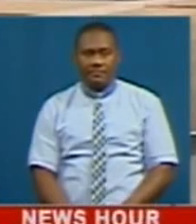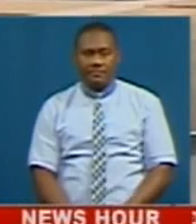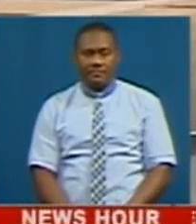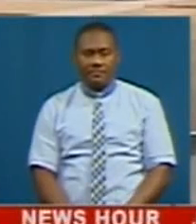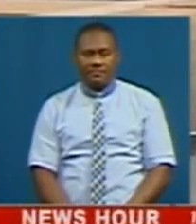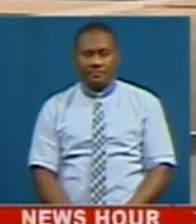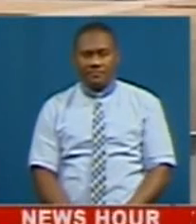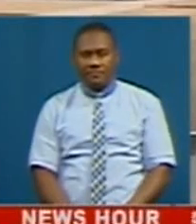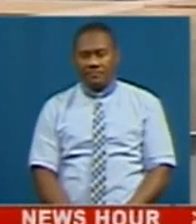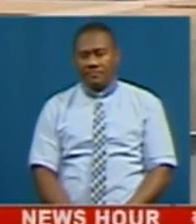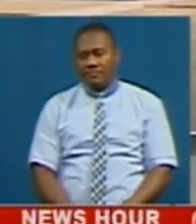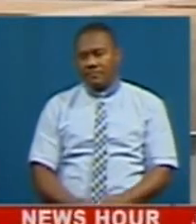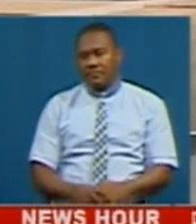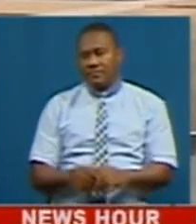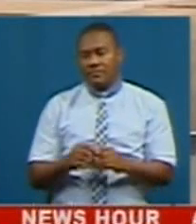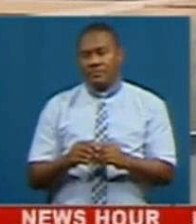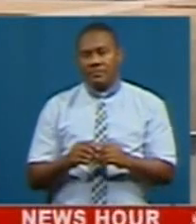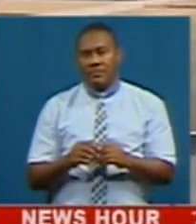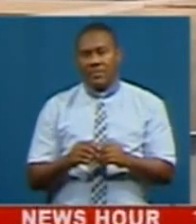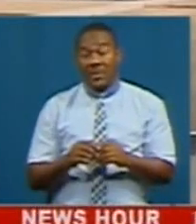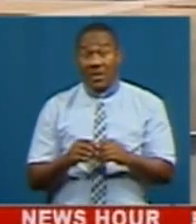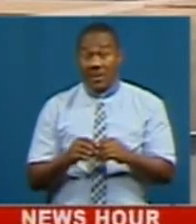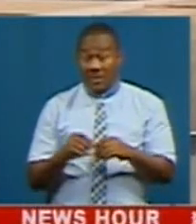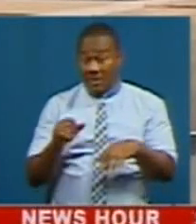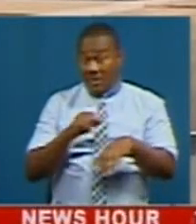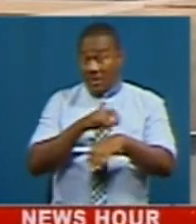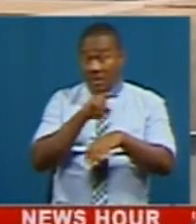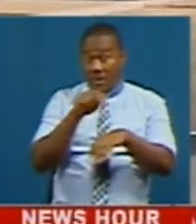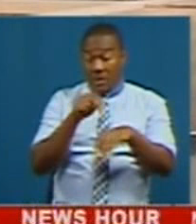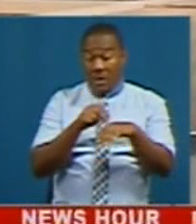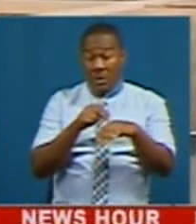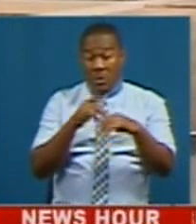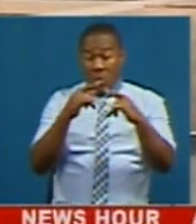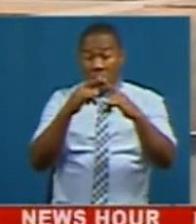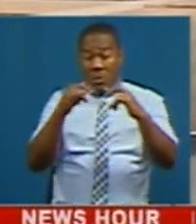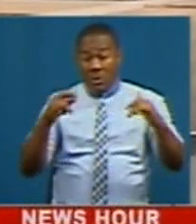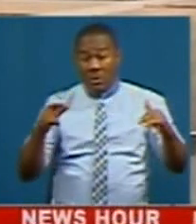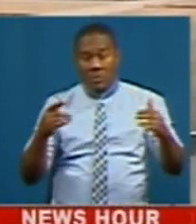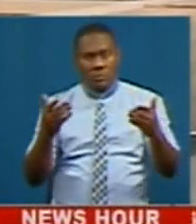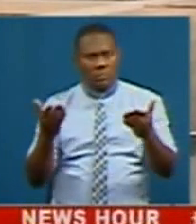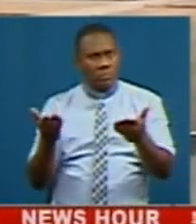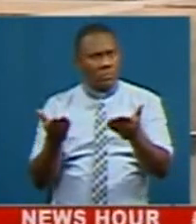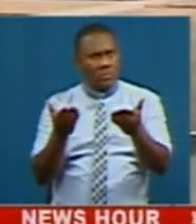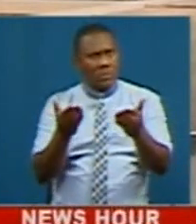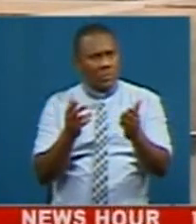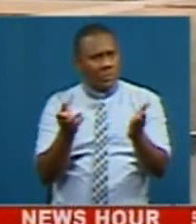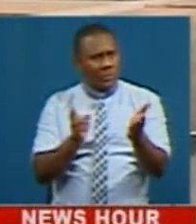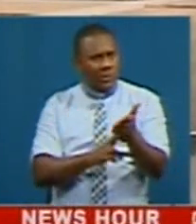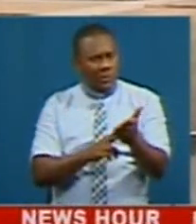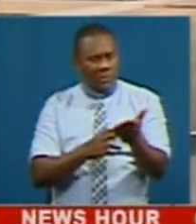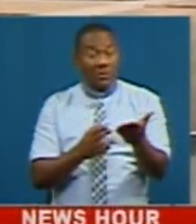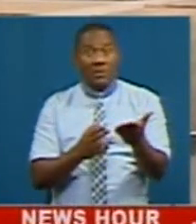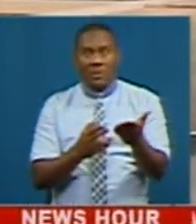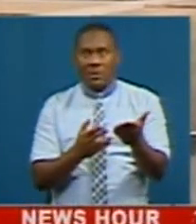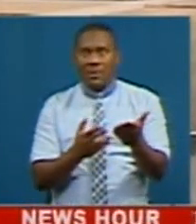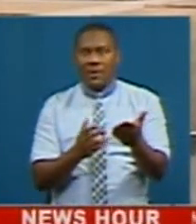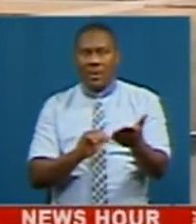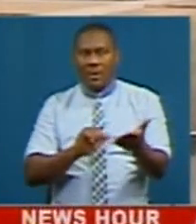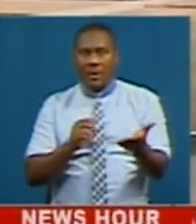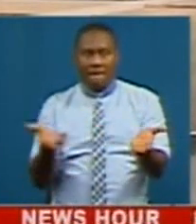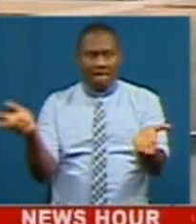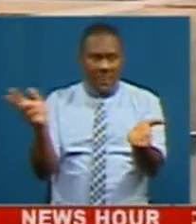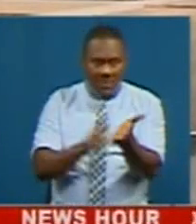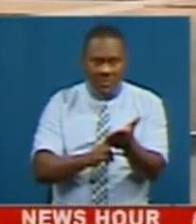The National Variety Release and Registration Committee has approved four new improved sweet